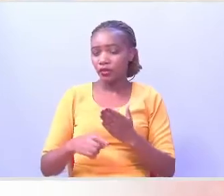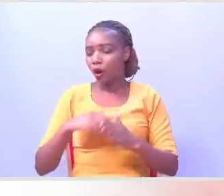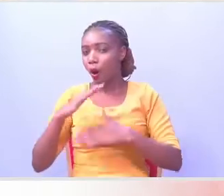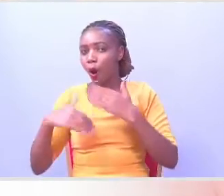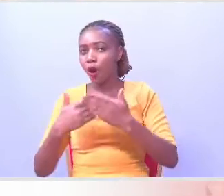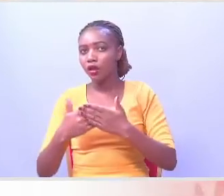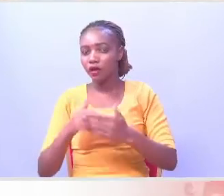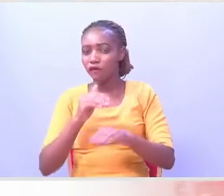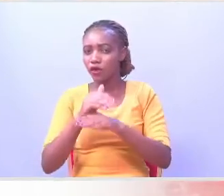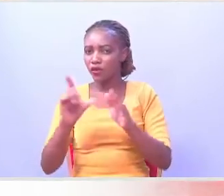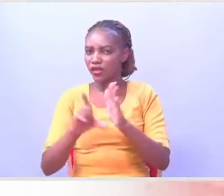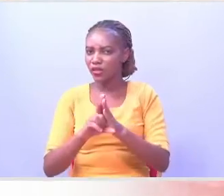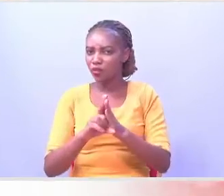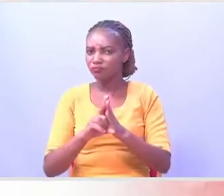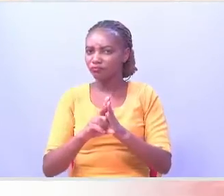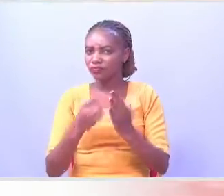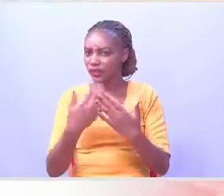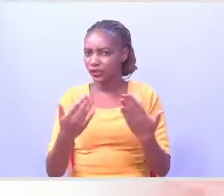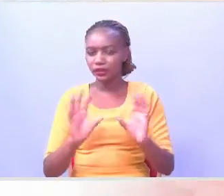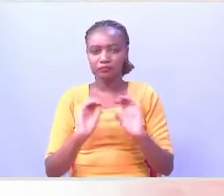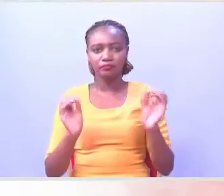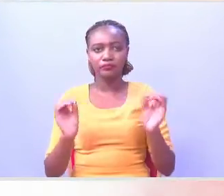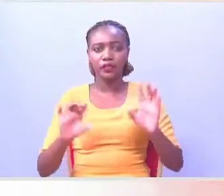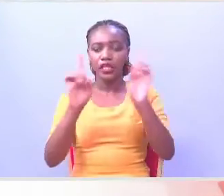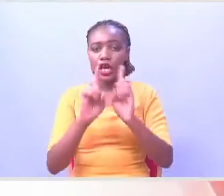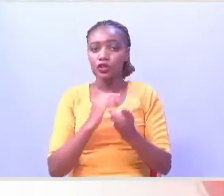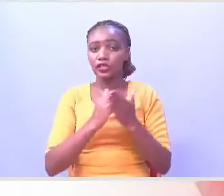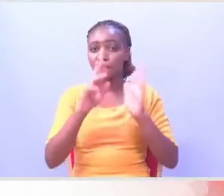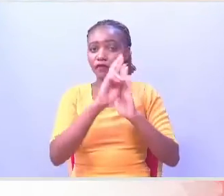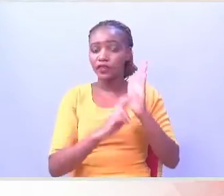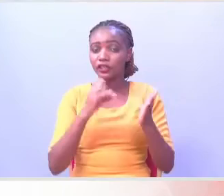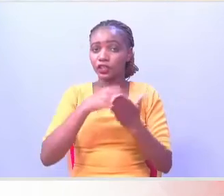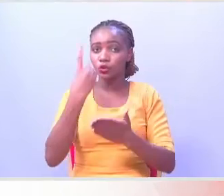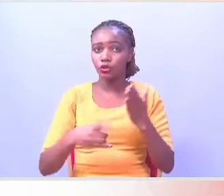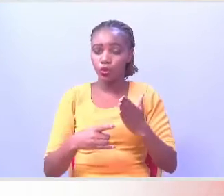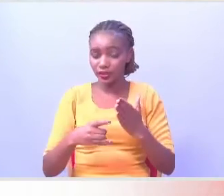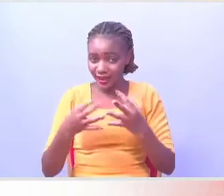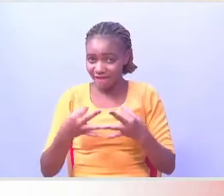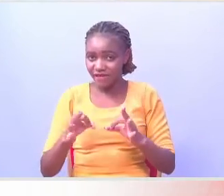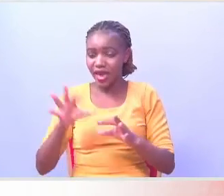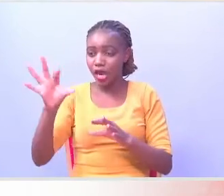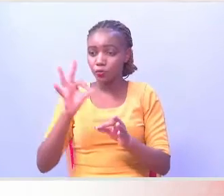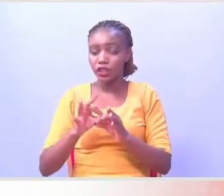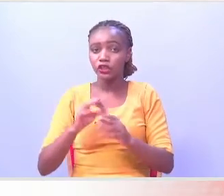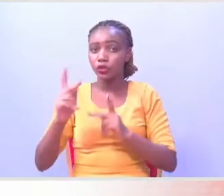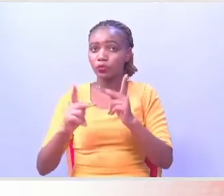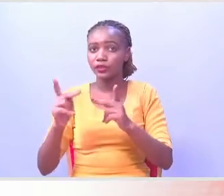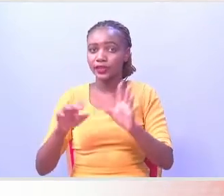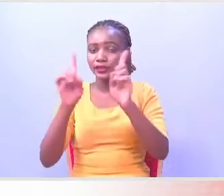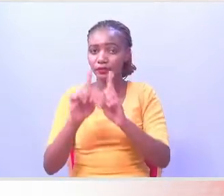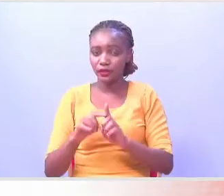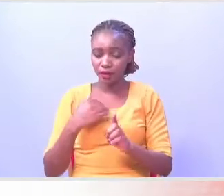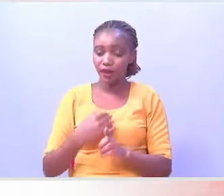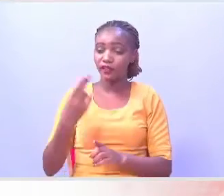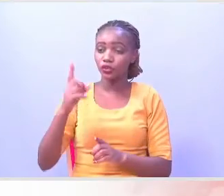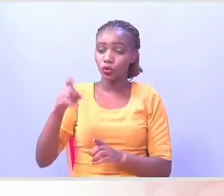complied with the legal requirements. Some of the regulations include fair nomination processes and observance of the two-thirds